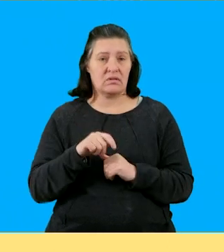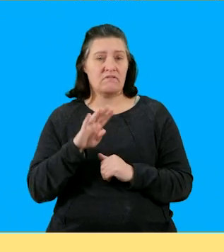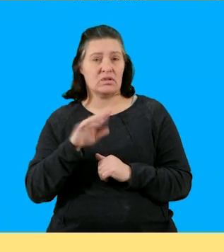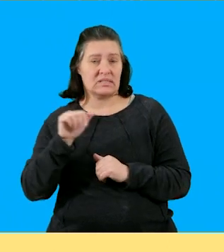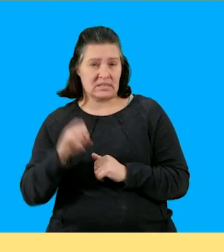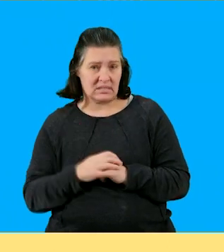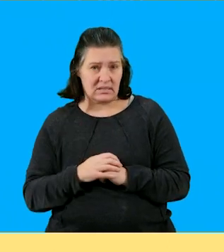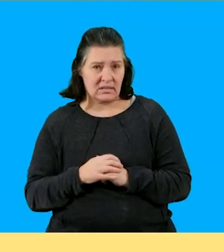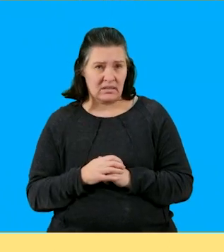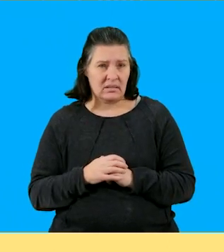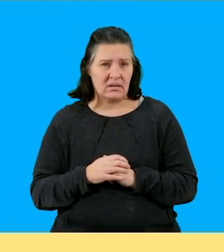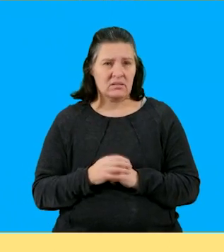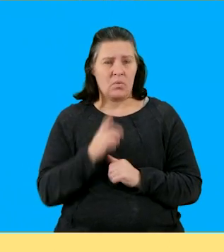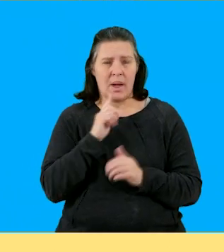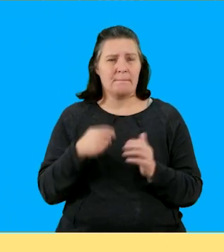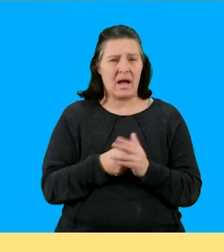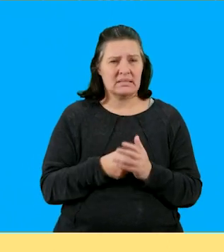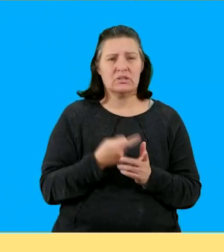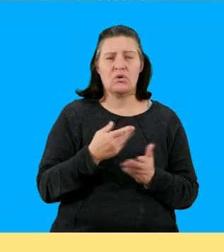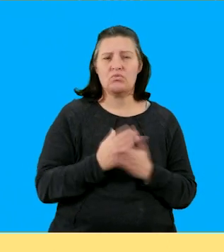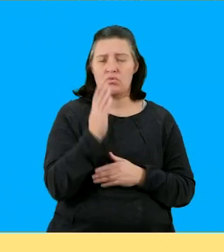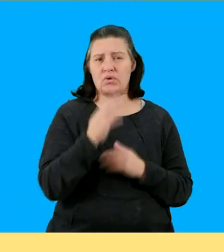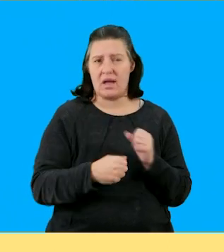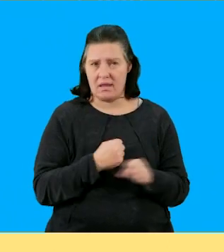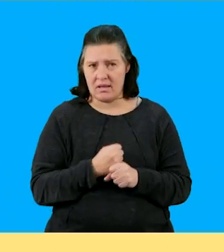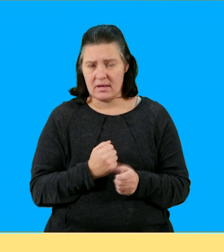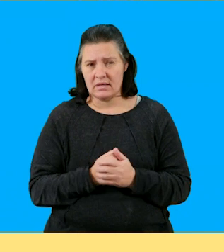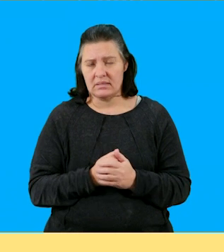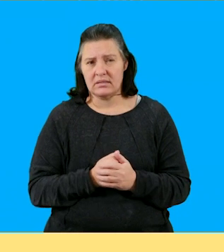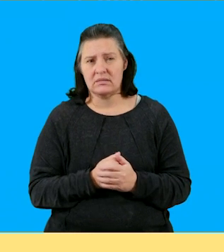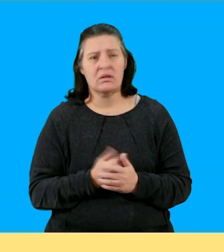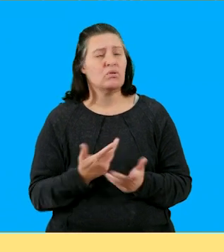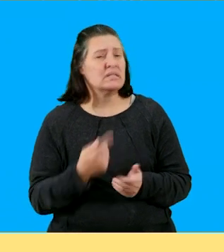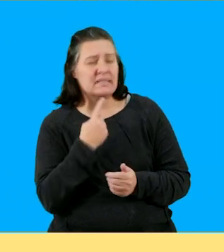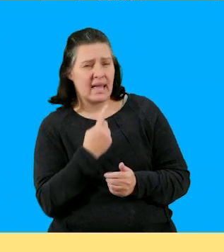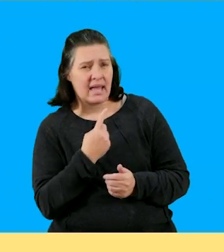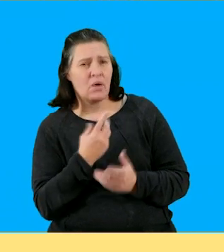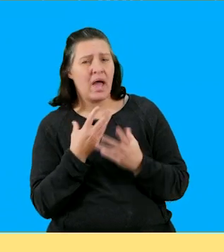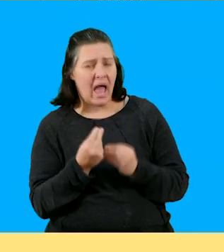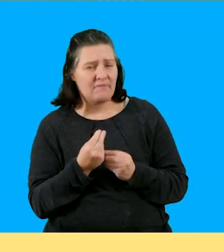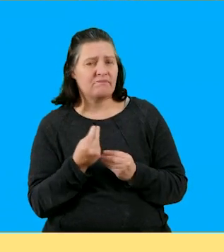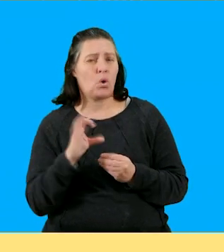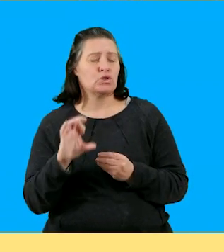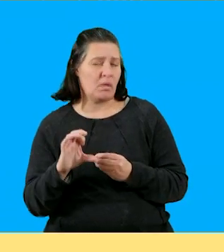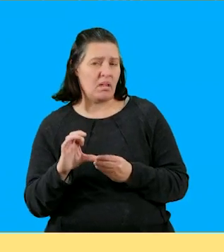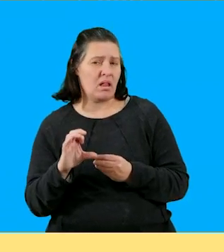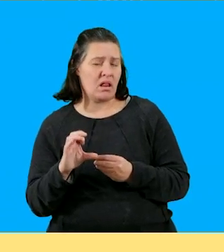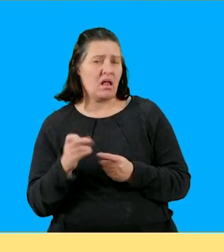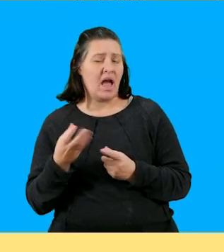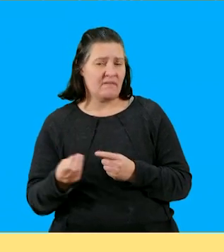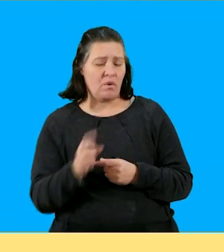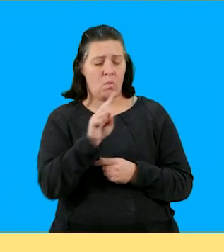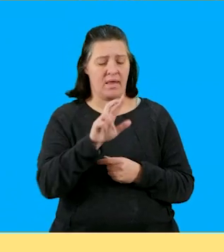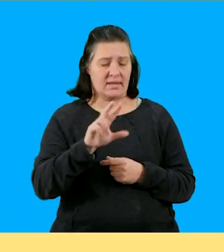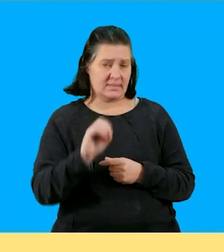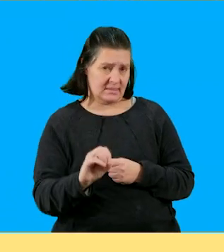1,960. This is the packing materials that we purchased during the year. However, we are told that we have consumable stores on hand now,